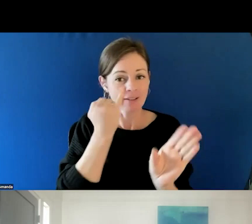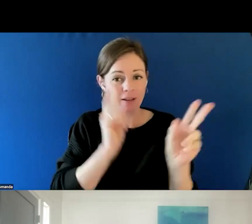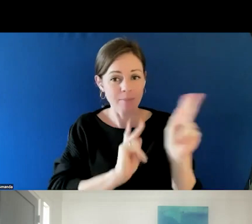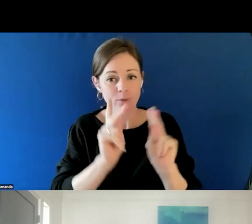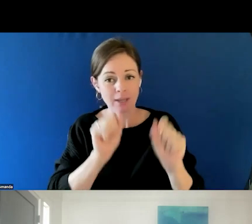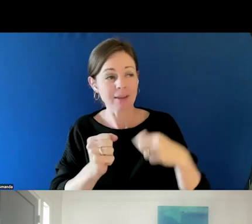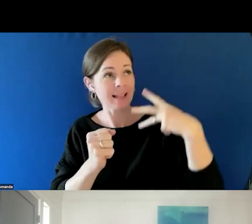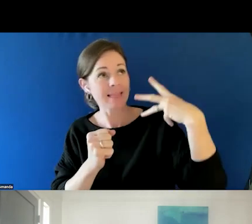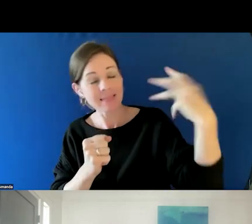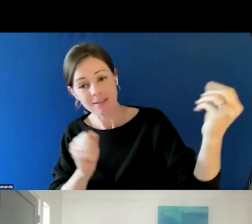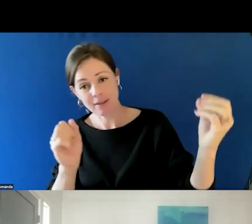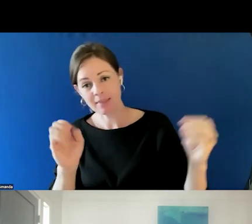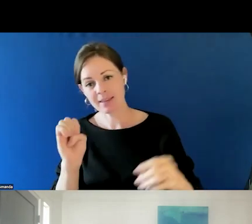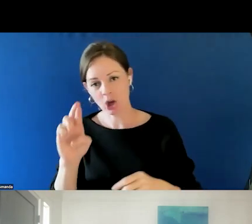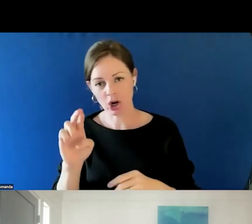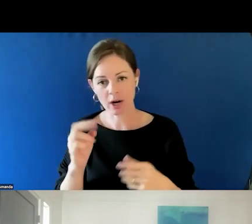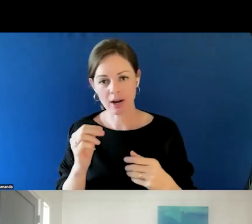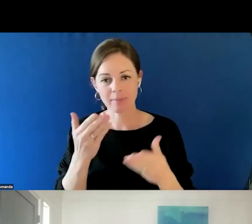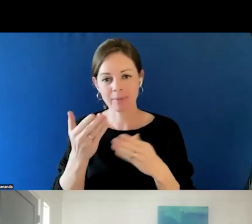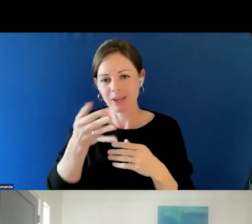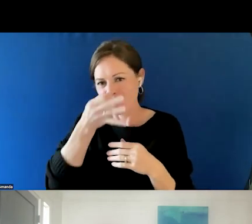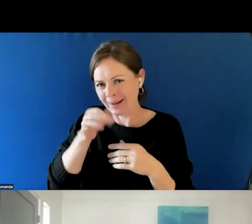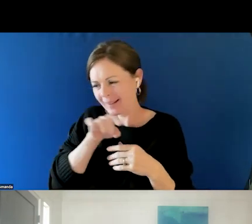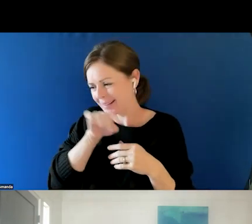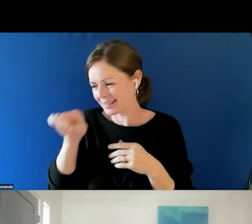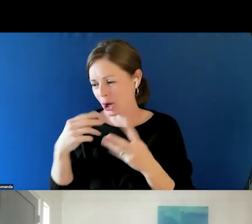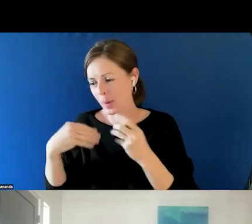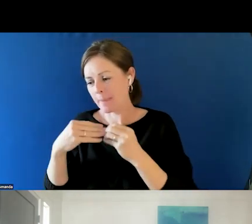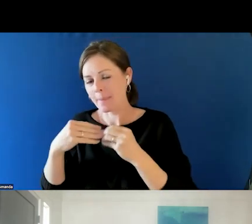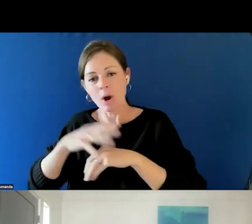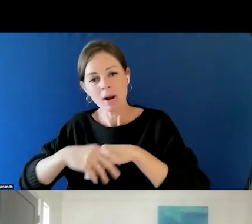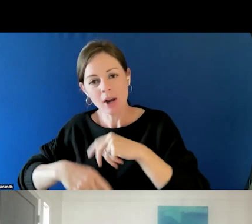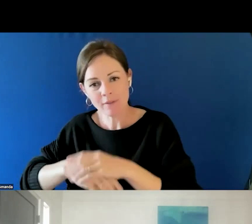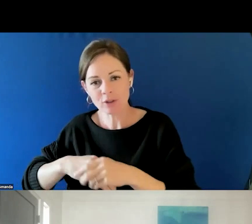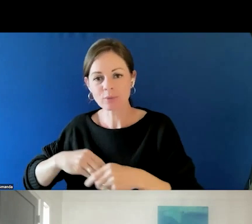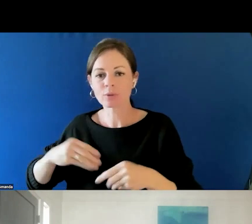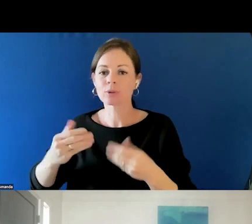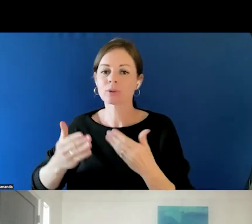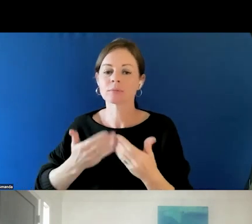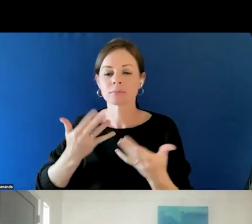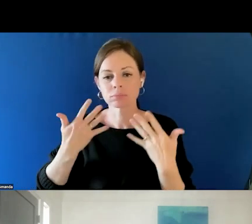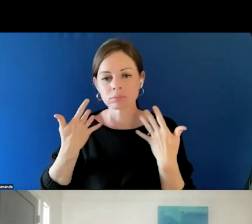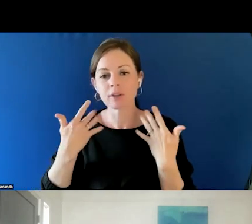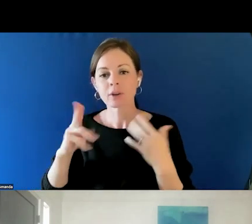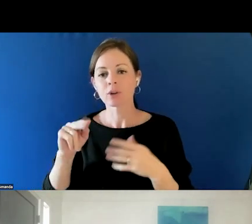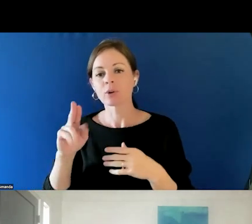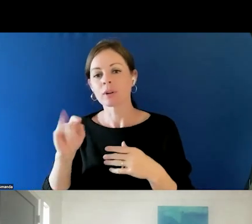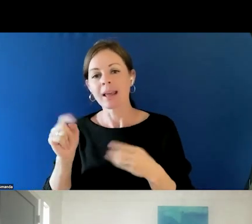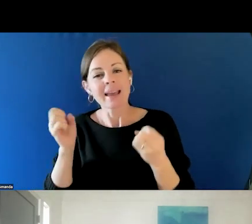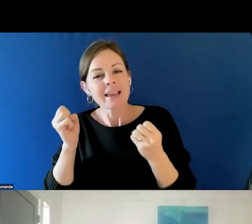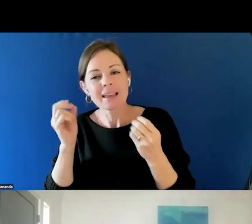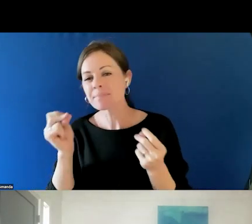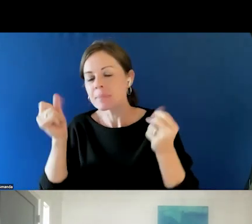of the ER, maybe right next door to a much more comfortable, soothing unit, have them have immediate access to a